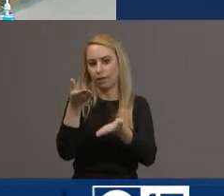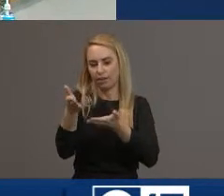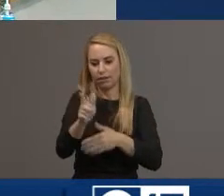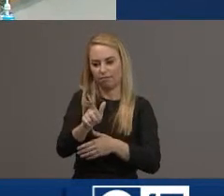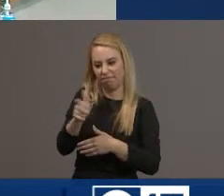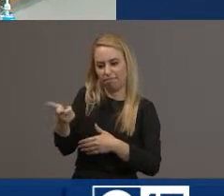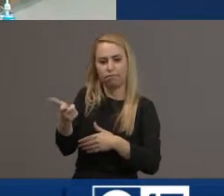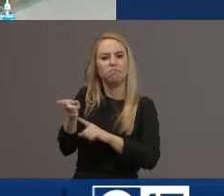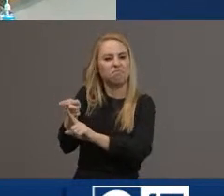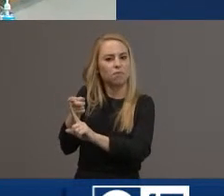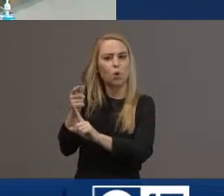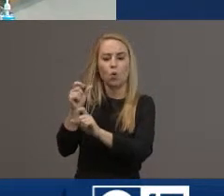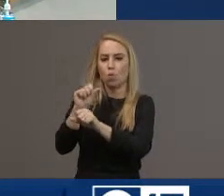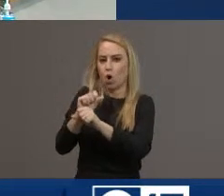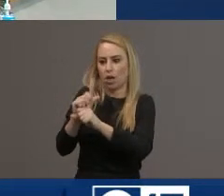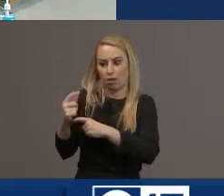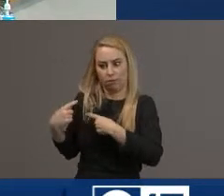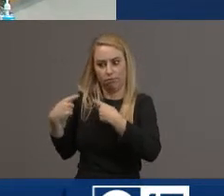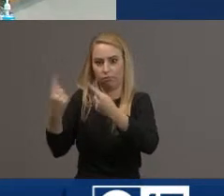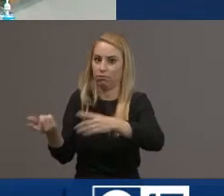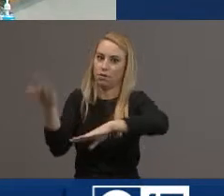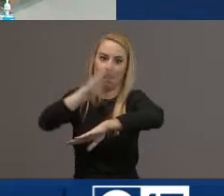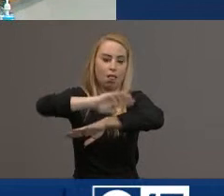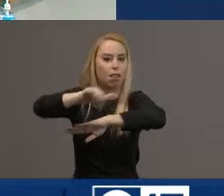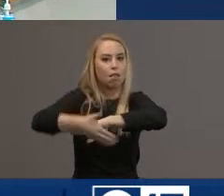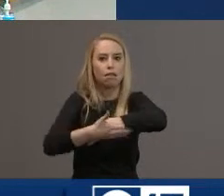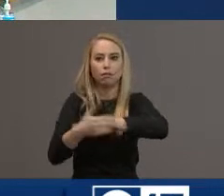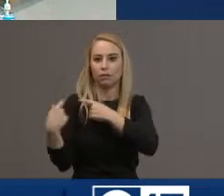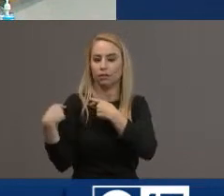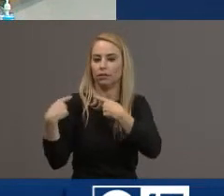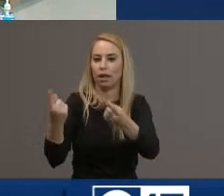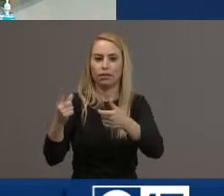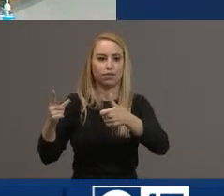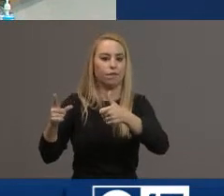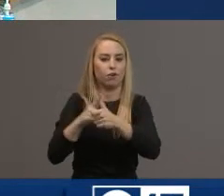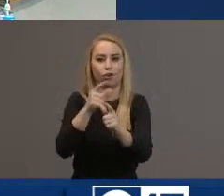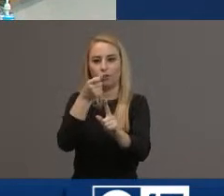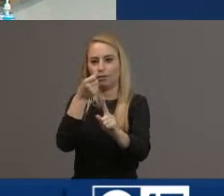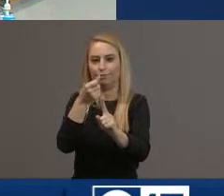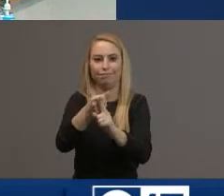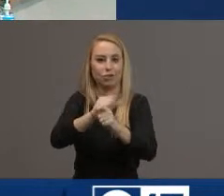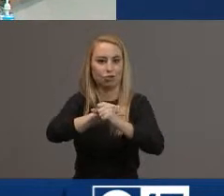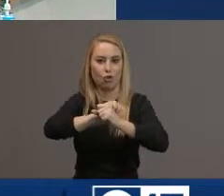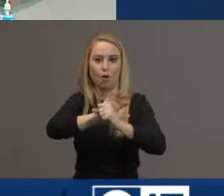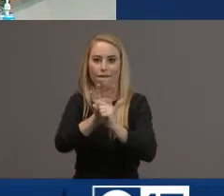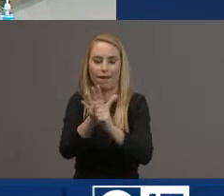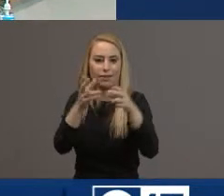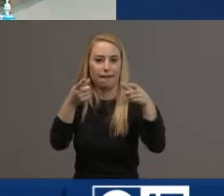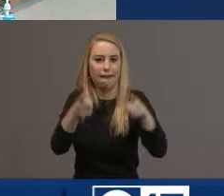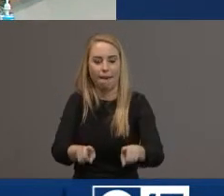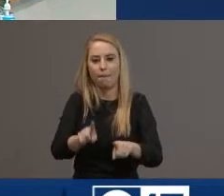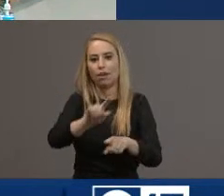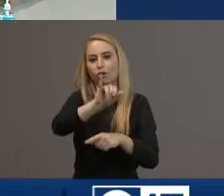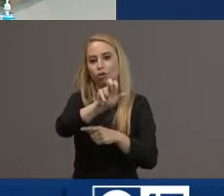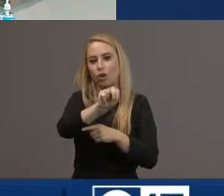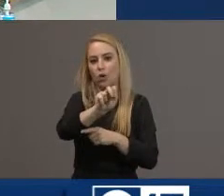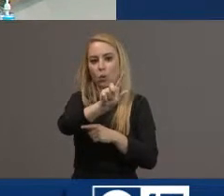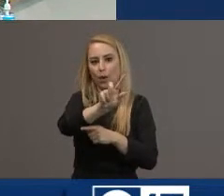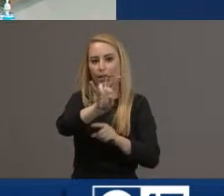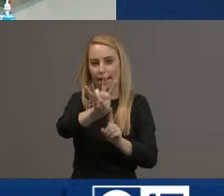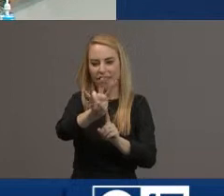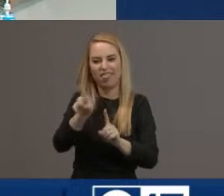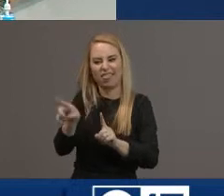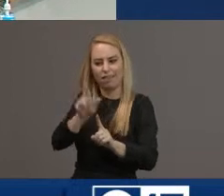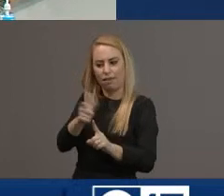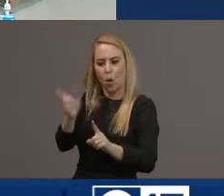Services, who has been working around the clock since our first case was named in January 27th to give